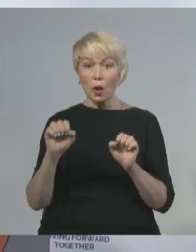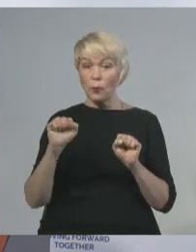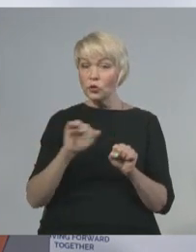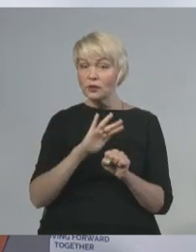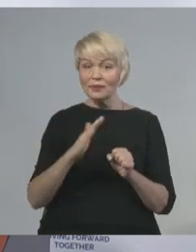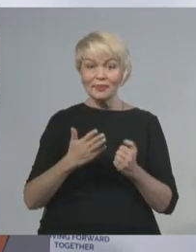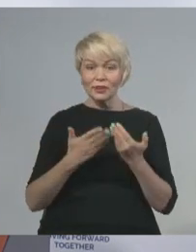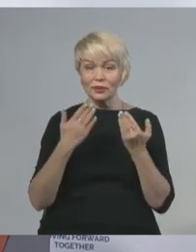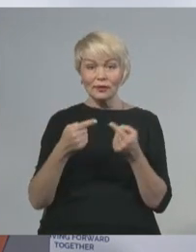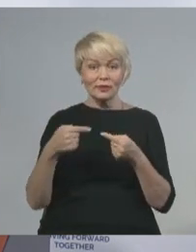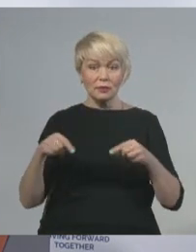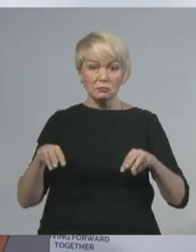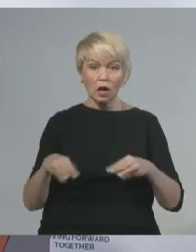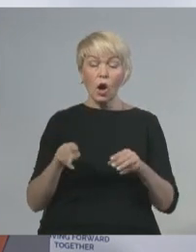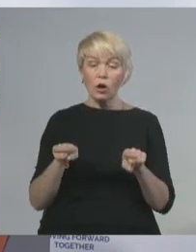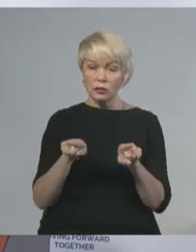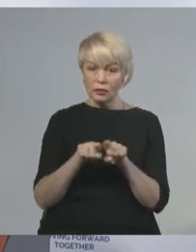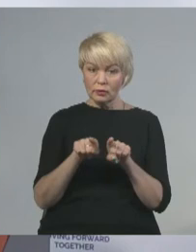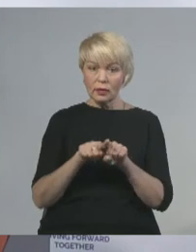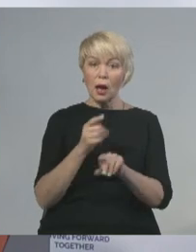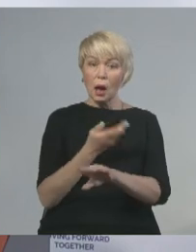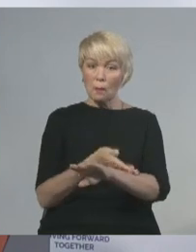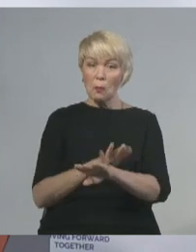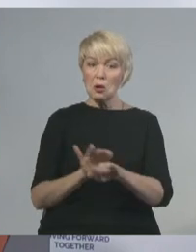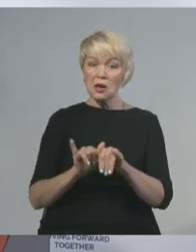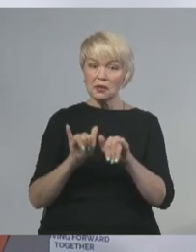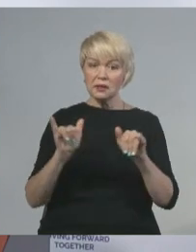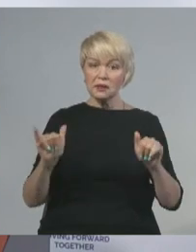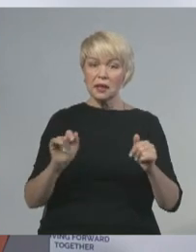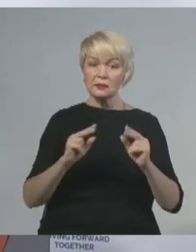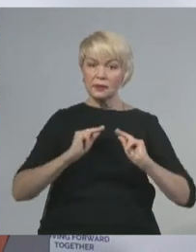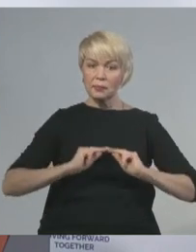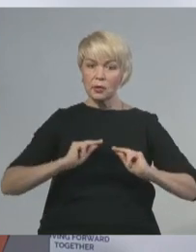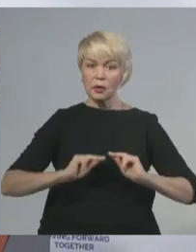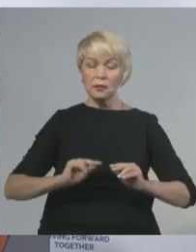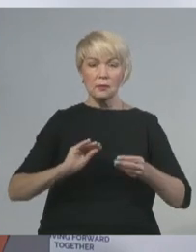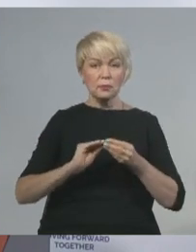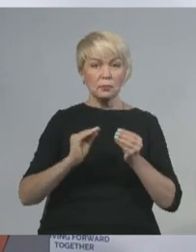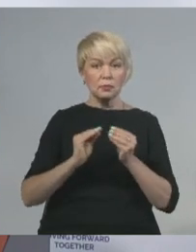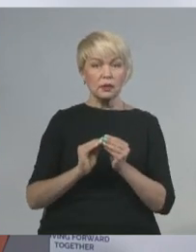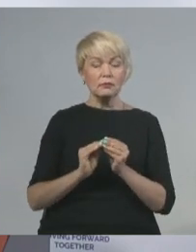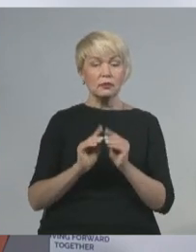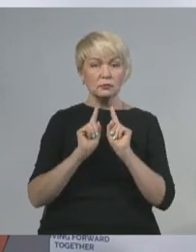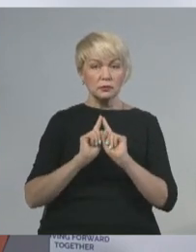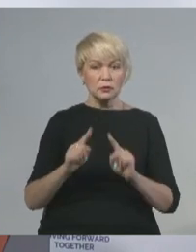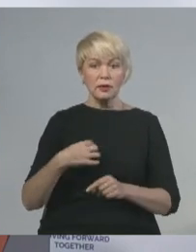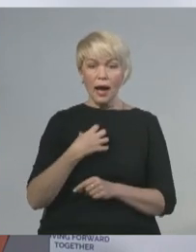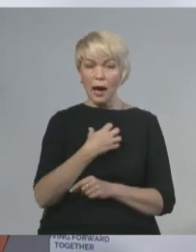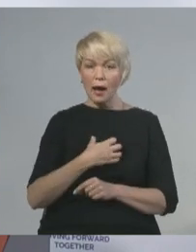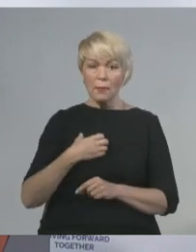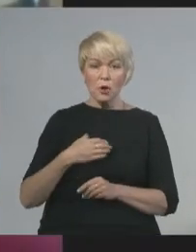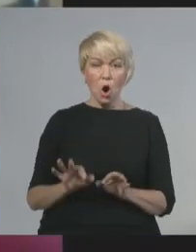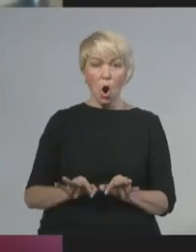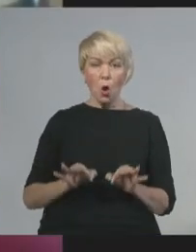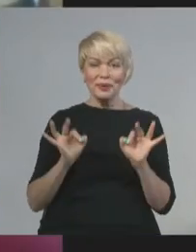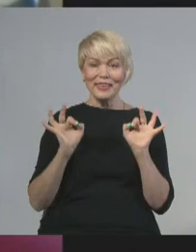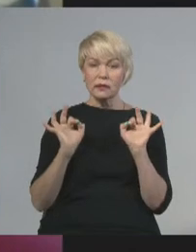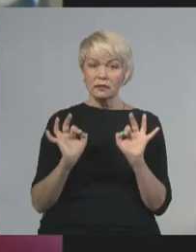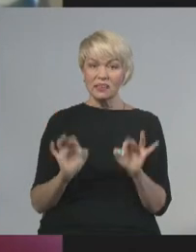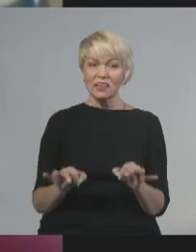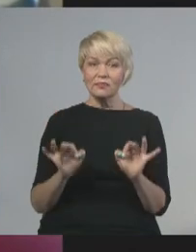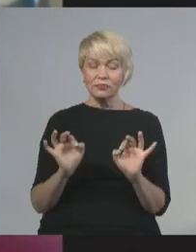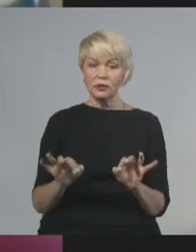and it's a huge problem when it comes to objectivity and um and the divisions are getting only deeper and deeper also